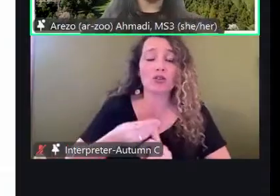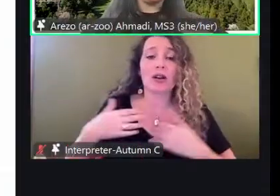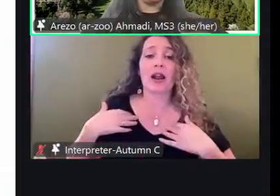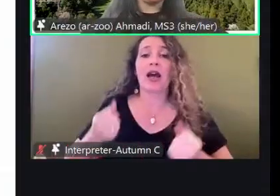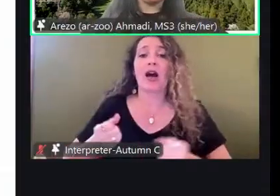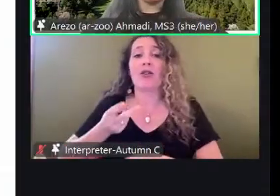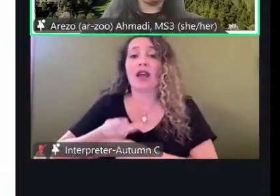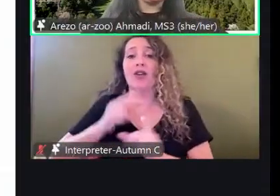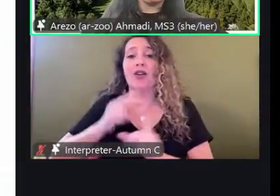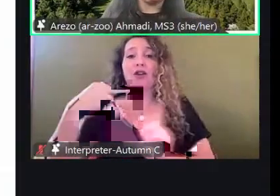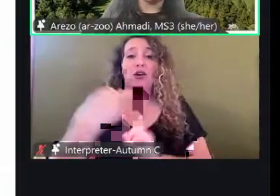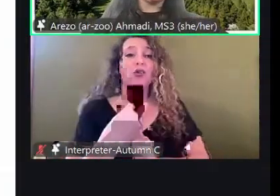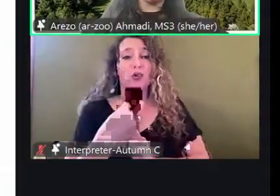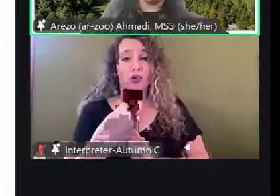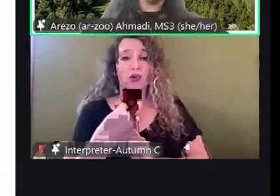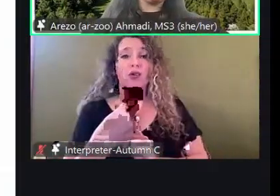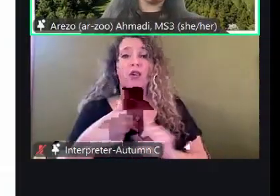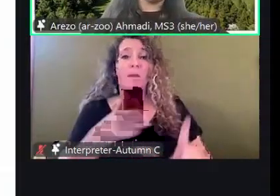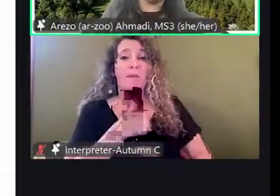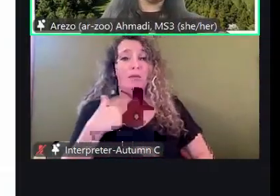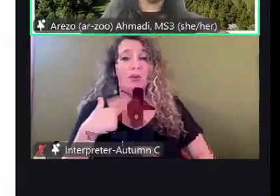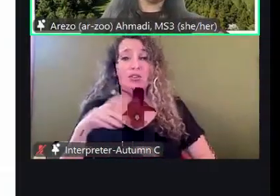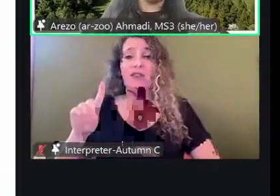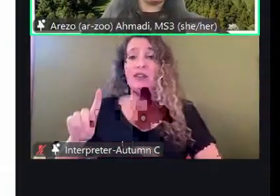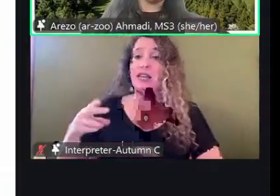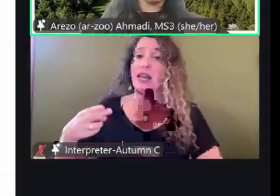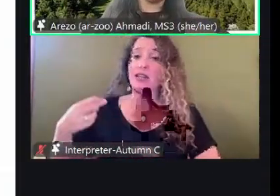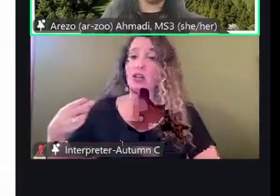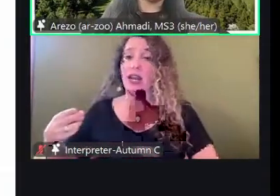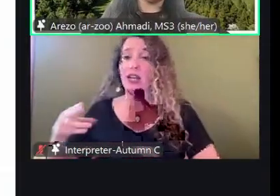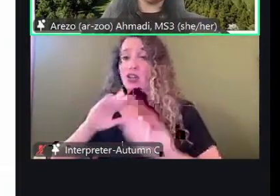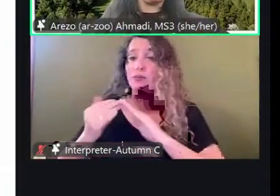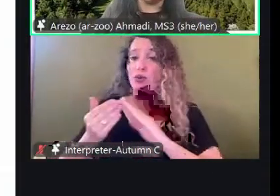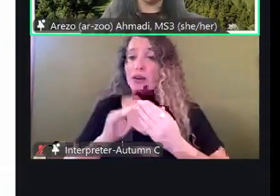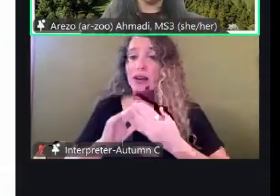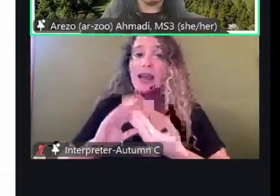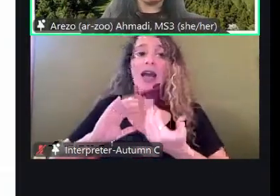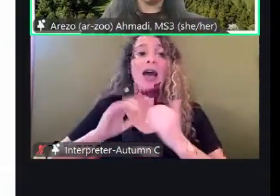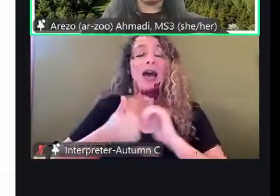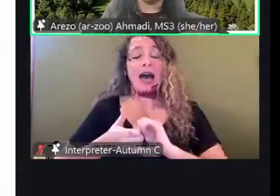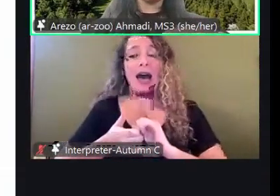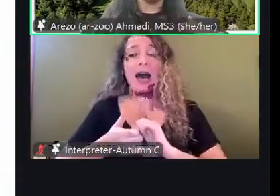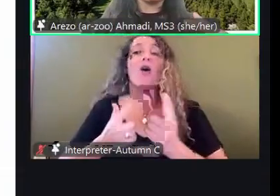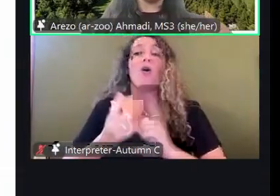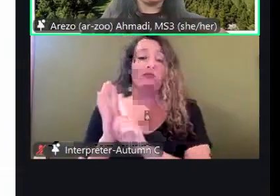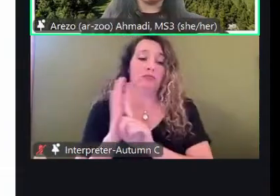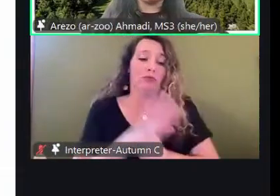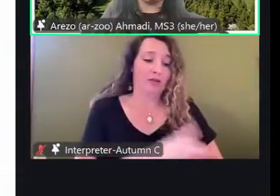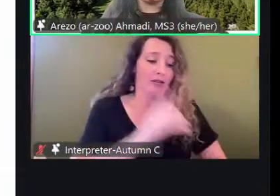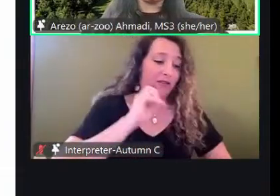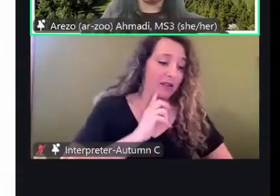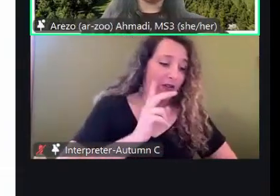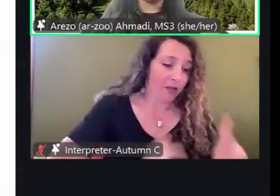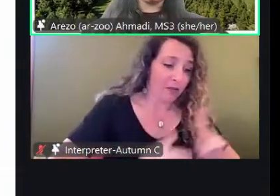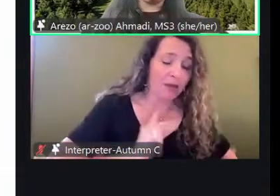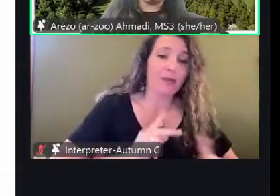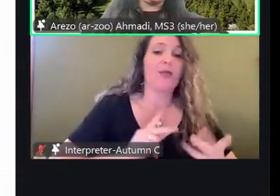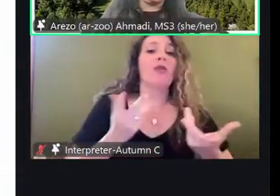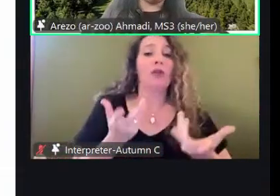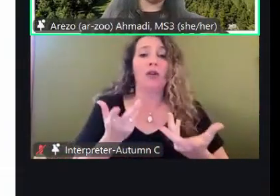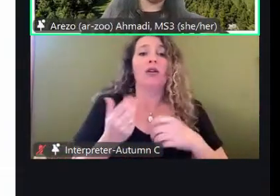members of the DHH community. We wanted to recognize how autism and ableism can affect DHH